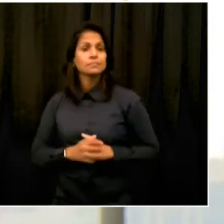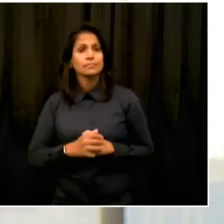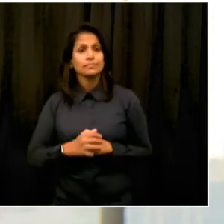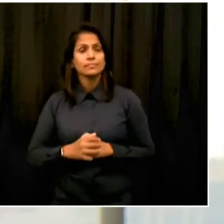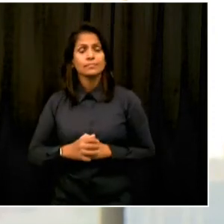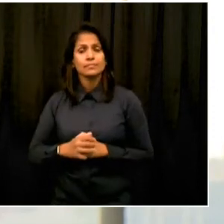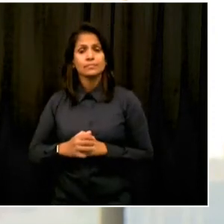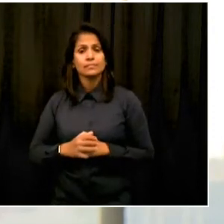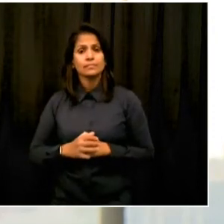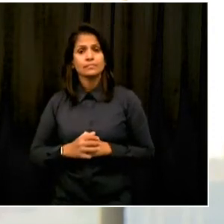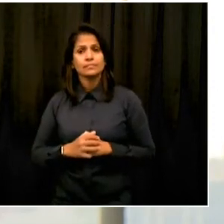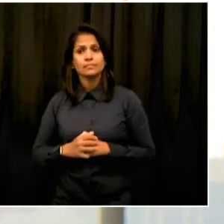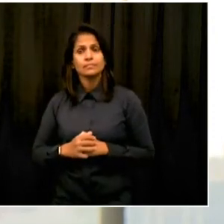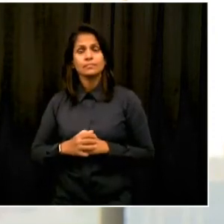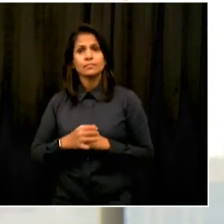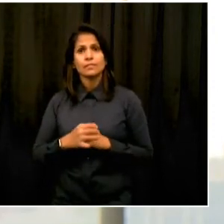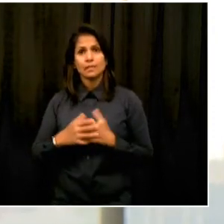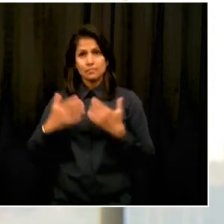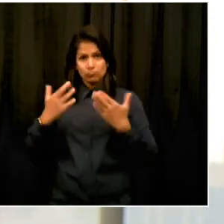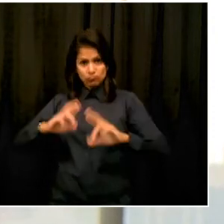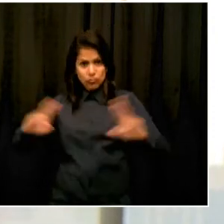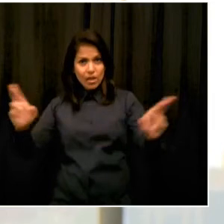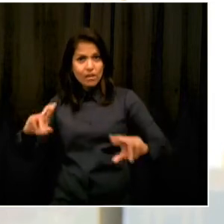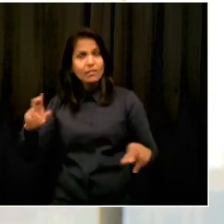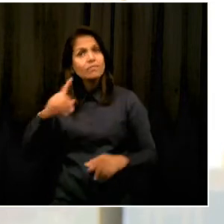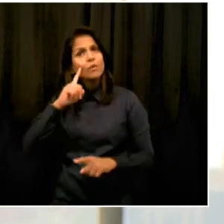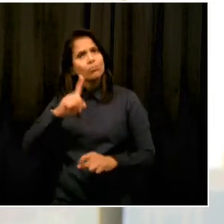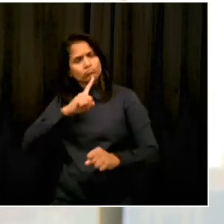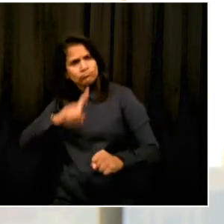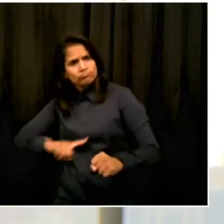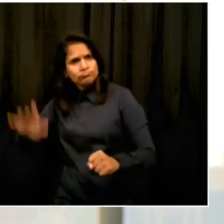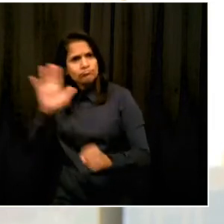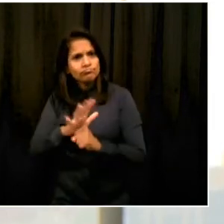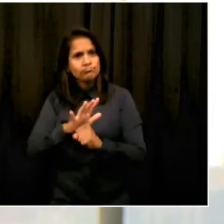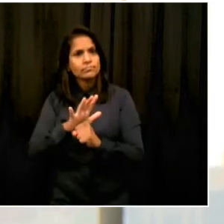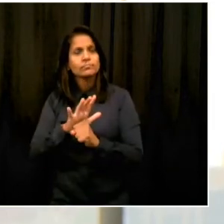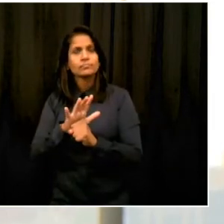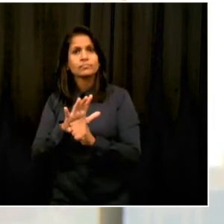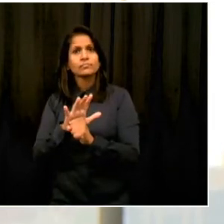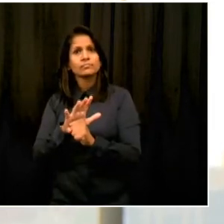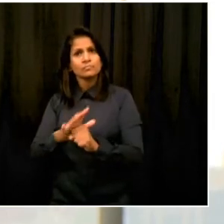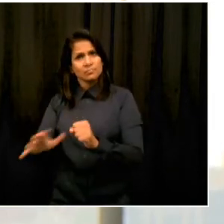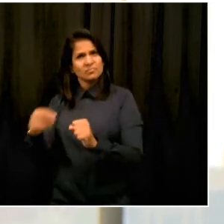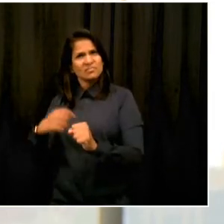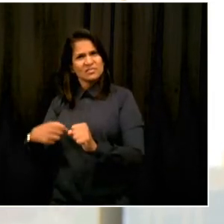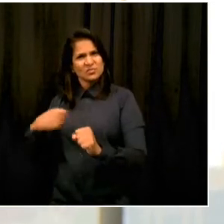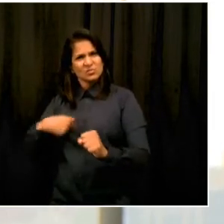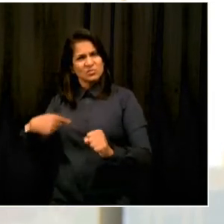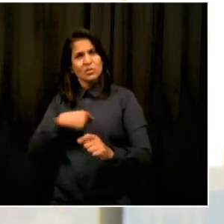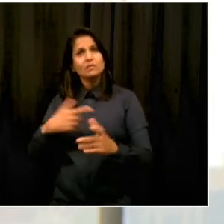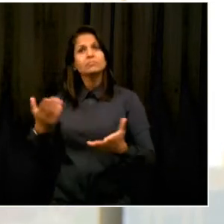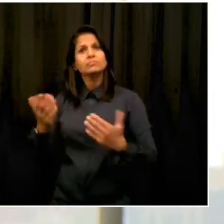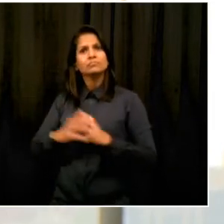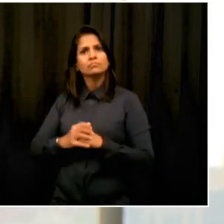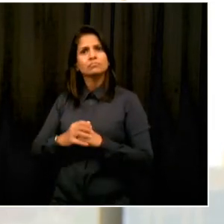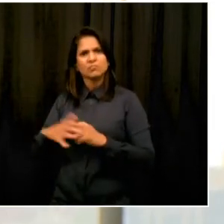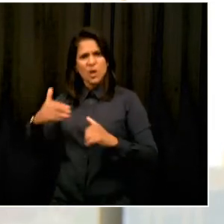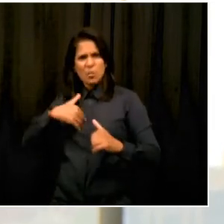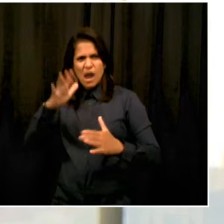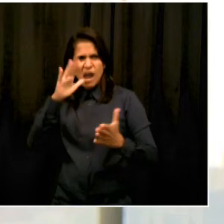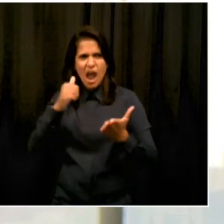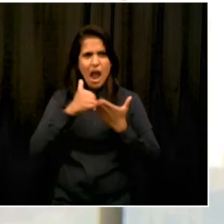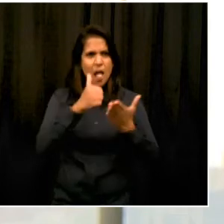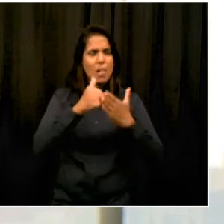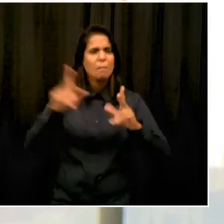And we will prepare New Yorkers to fight against the health challenges of tomorrow. Whatever those health challenges